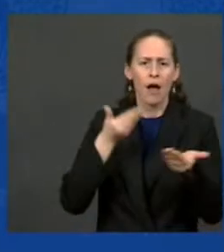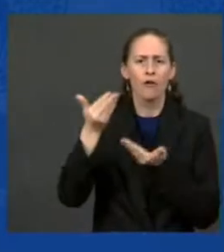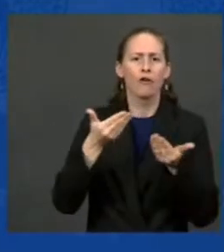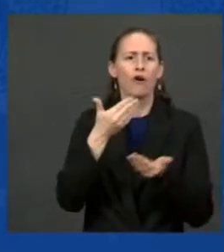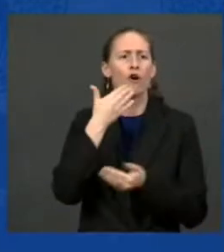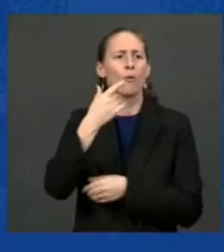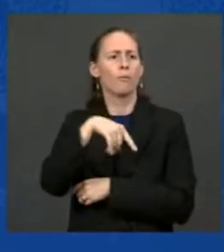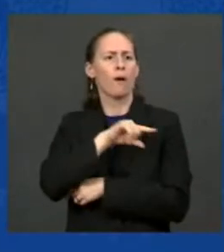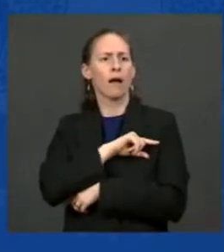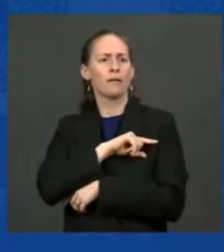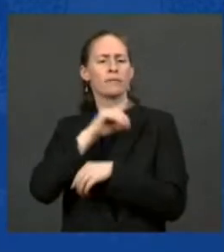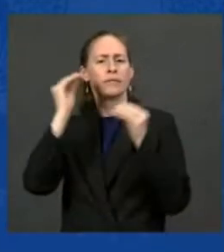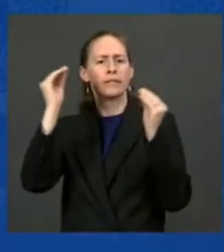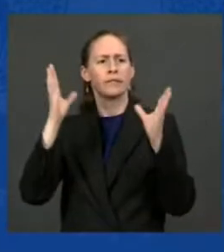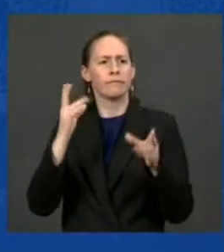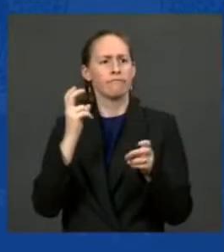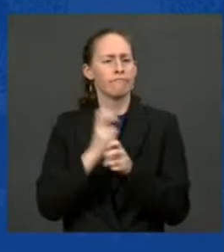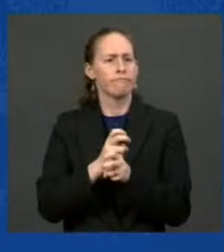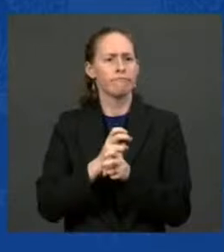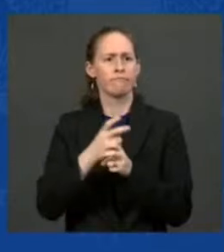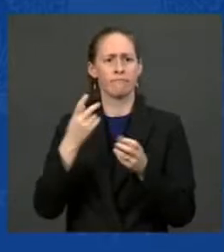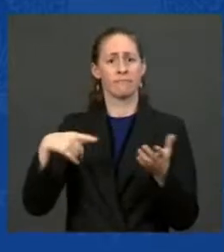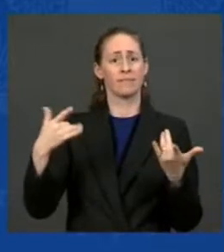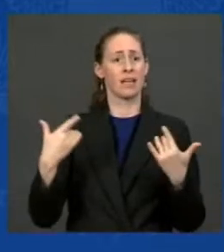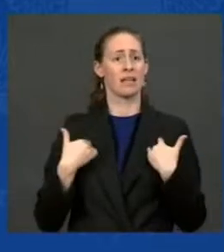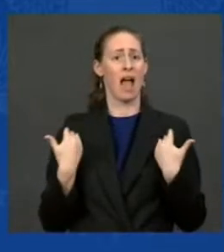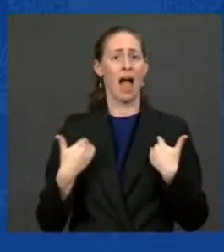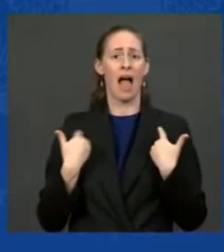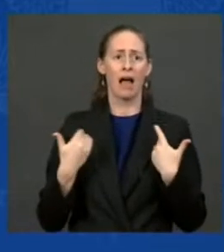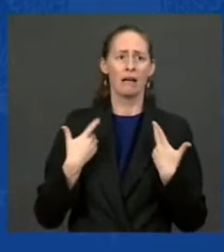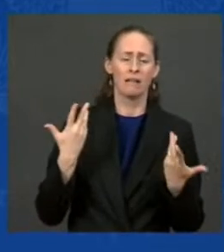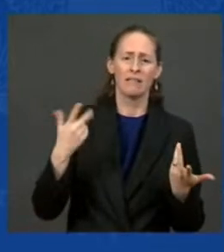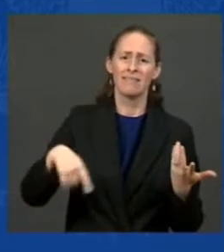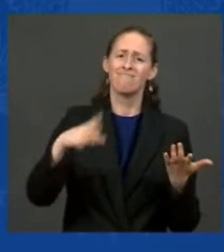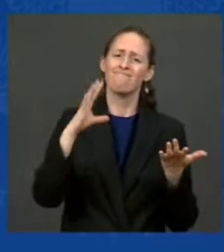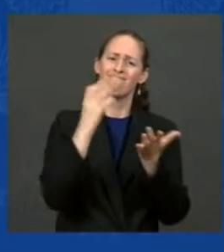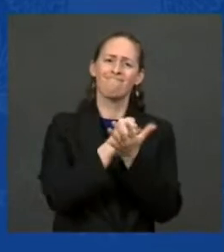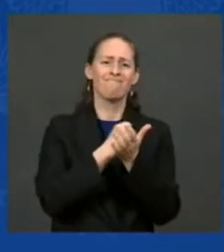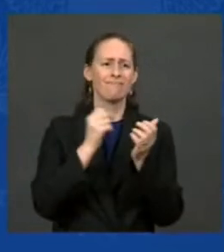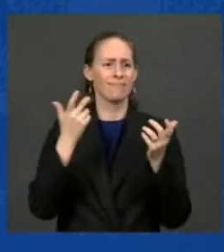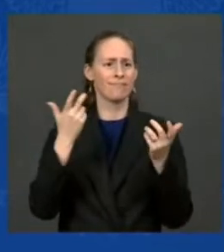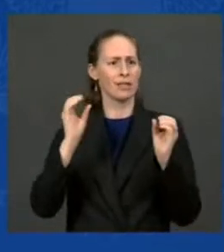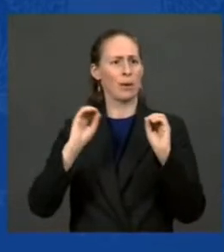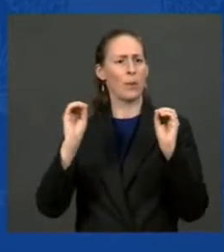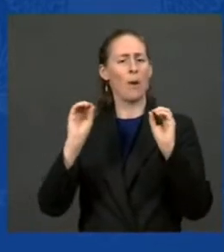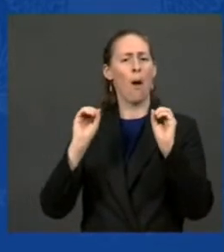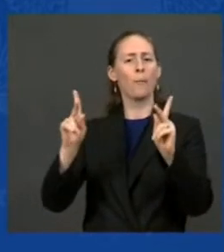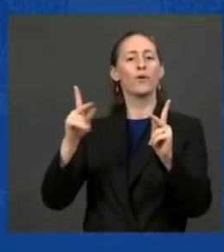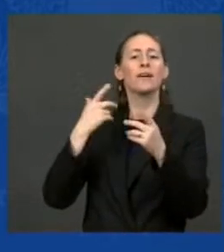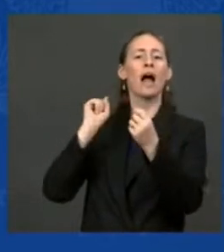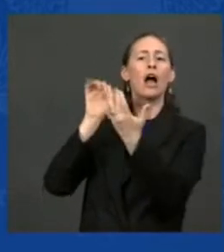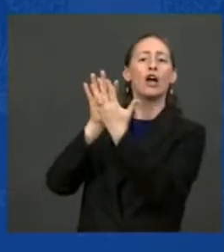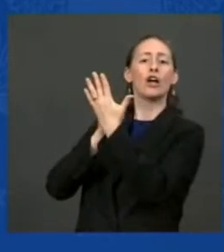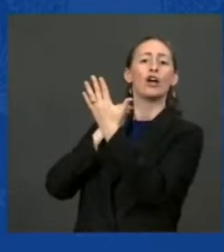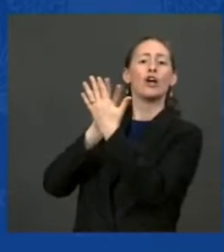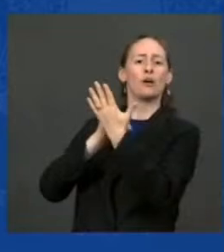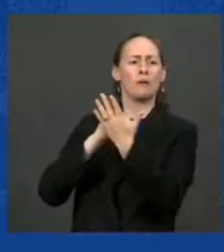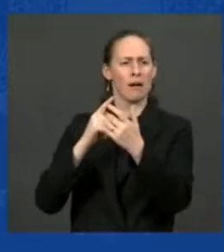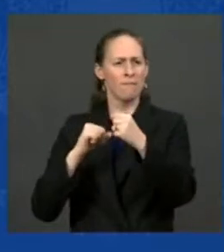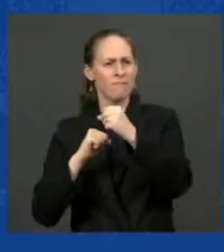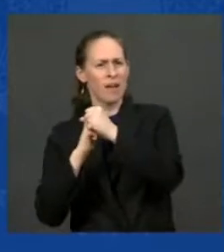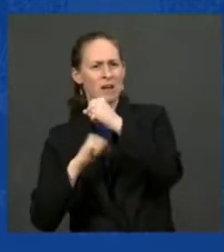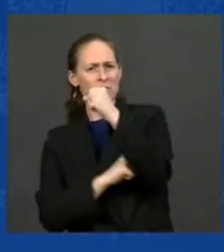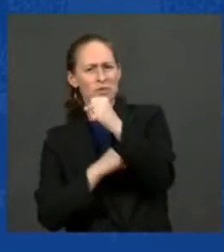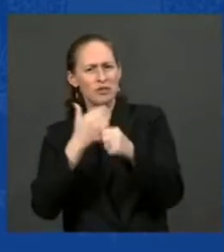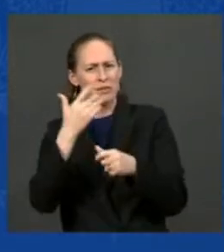population are missing the critical learning experiences needed for higher order thinking,